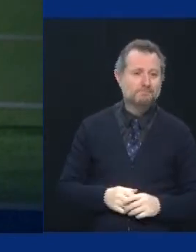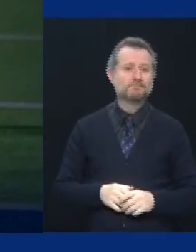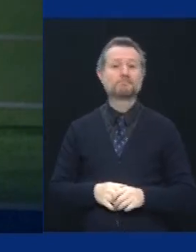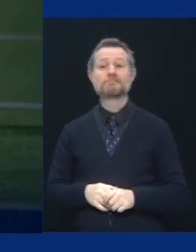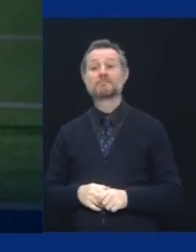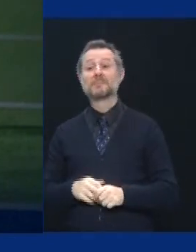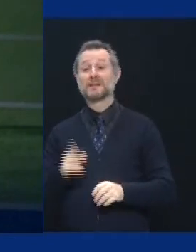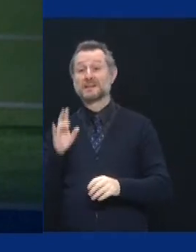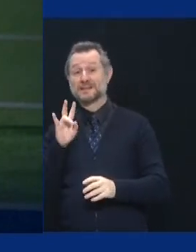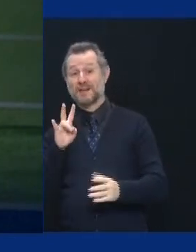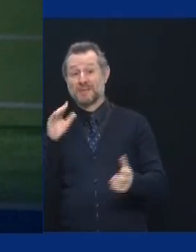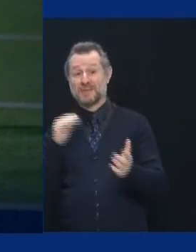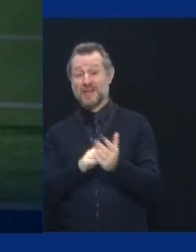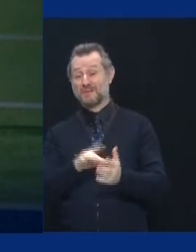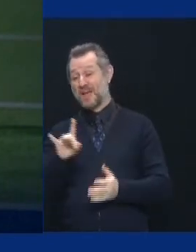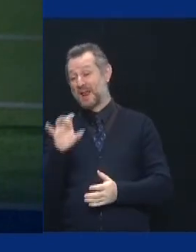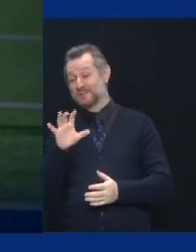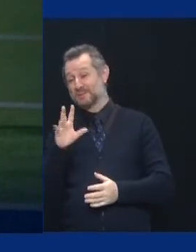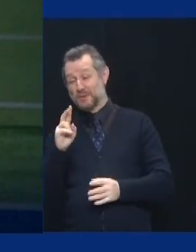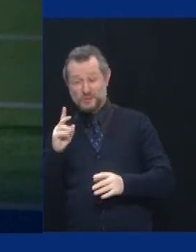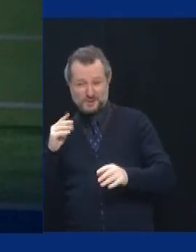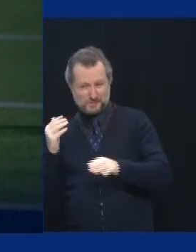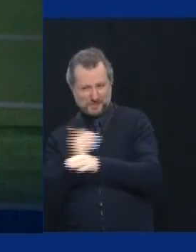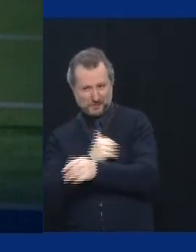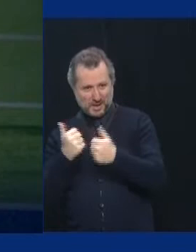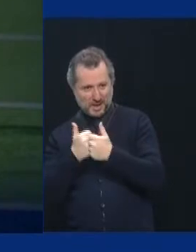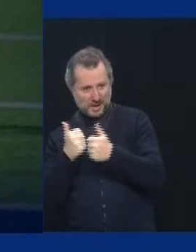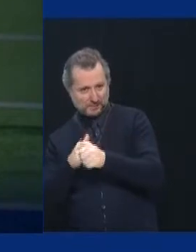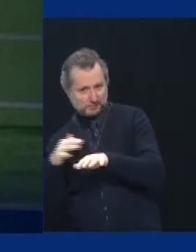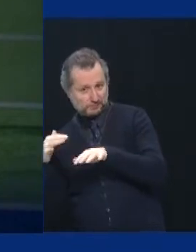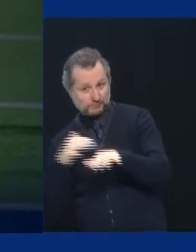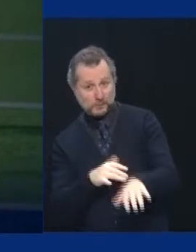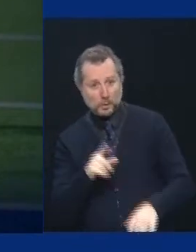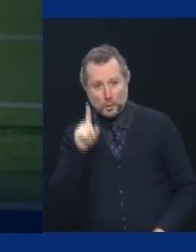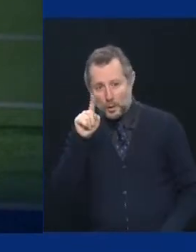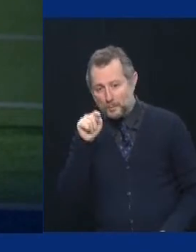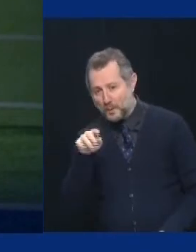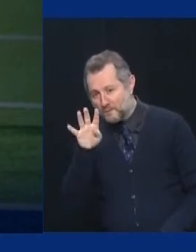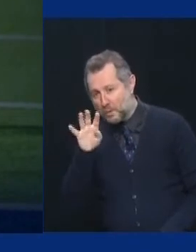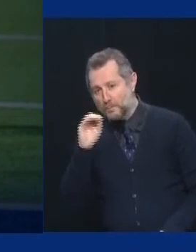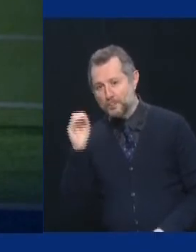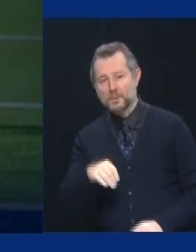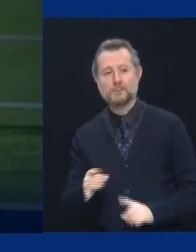7,800 tests before the game, only 1.4% positive.